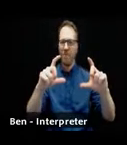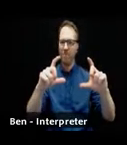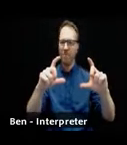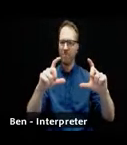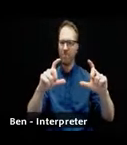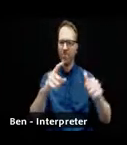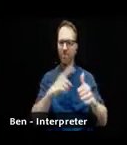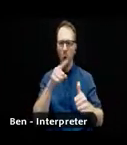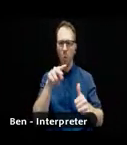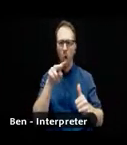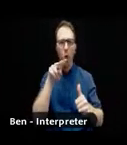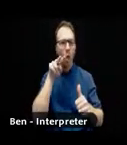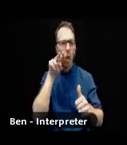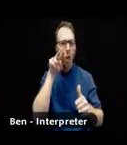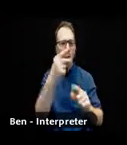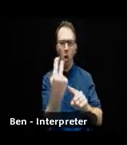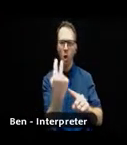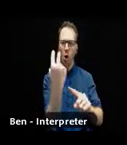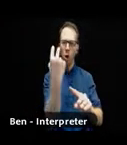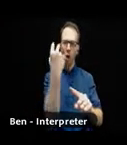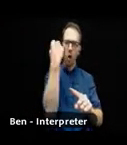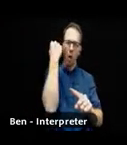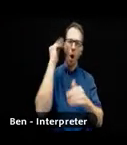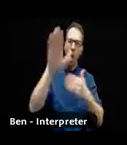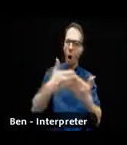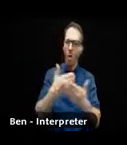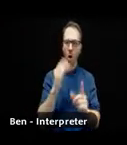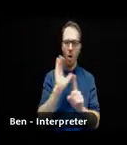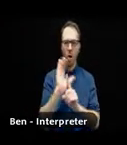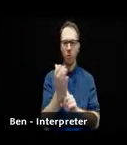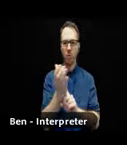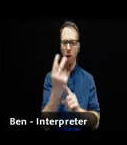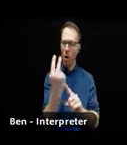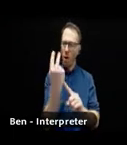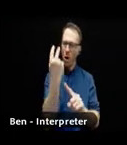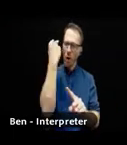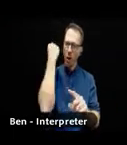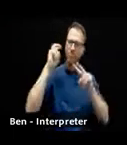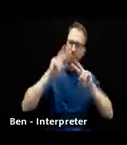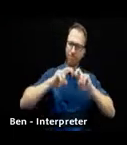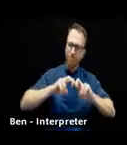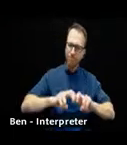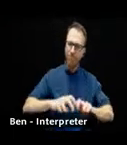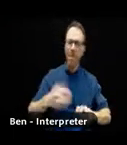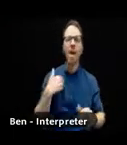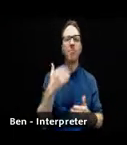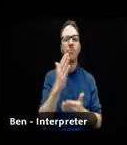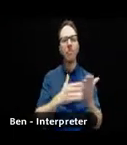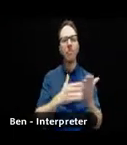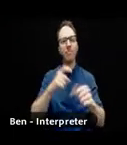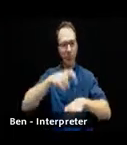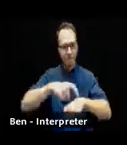far enough back in all of our cultures, we will see that there were times and places